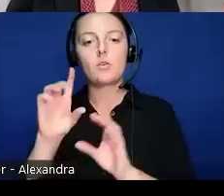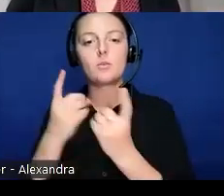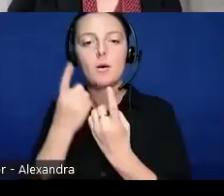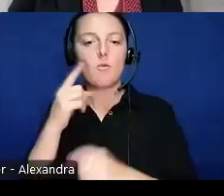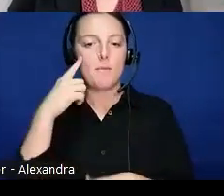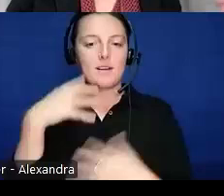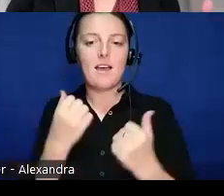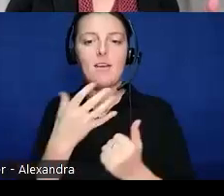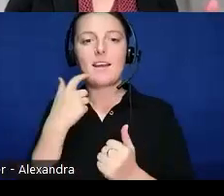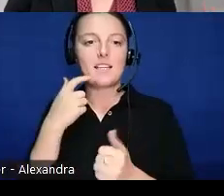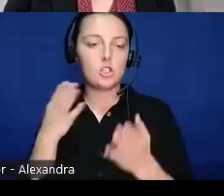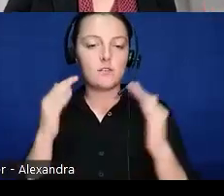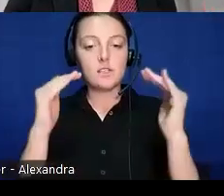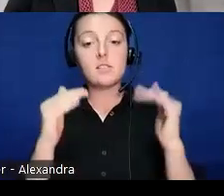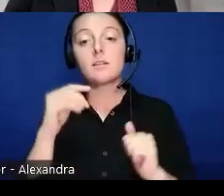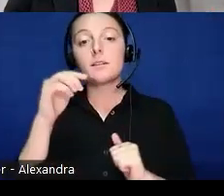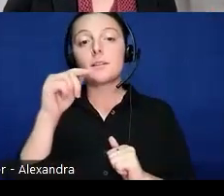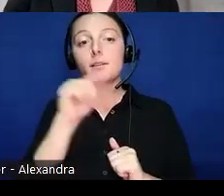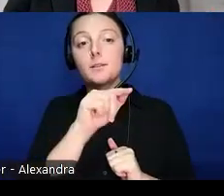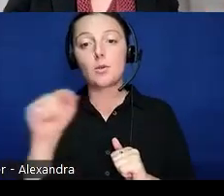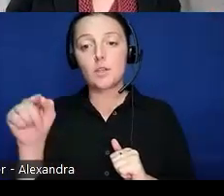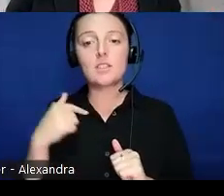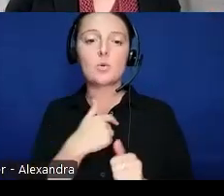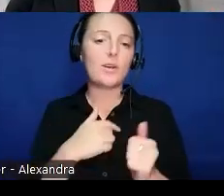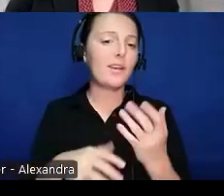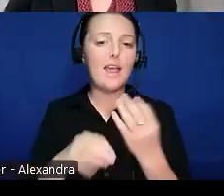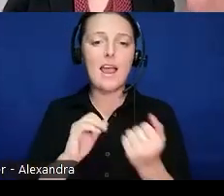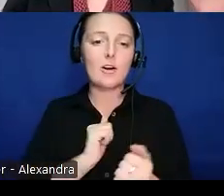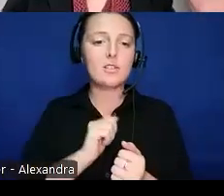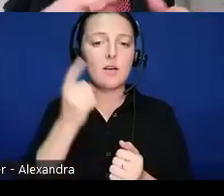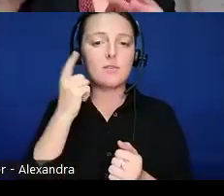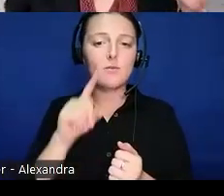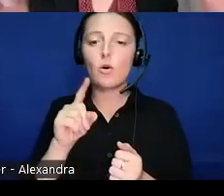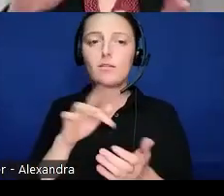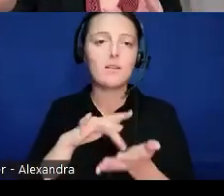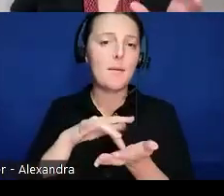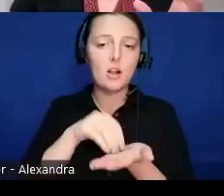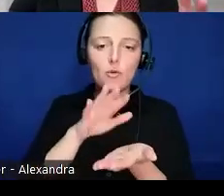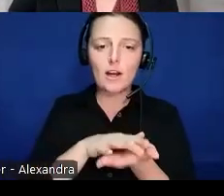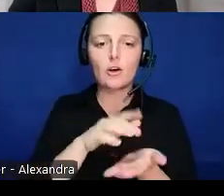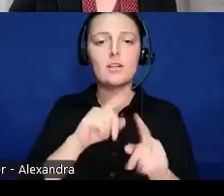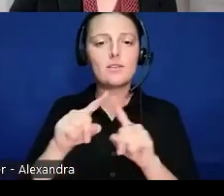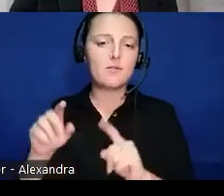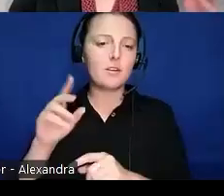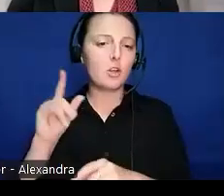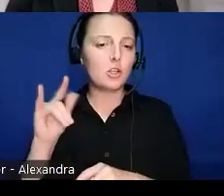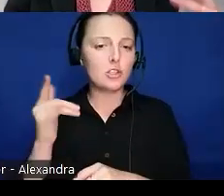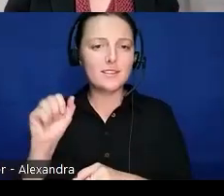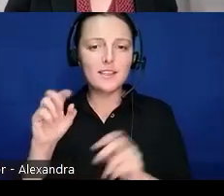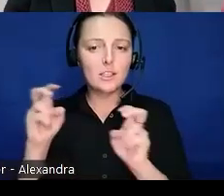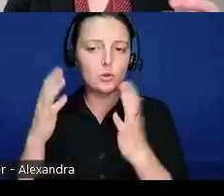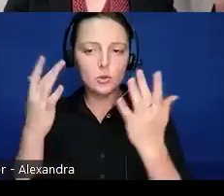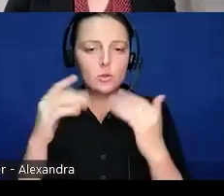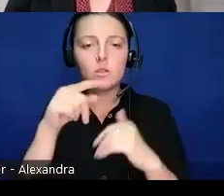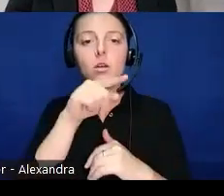issues, adding ourselves to the medical record, some of our activities, which is always a moving target, but we try to be